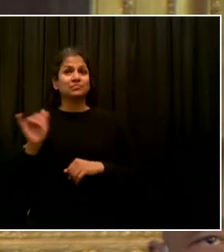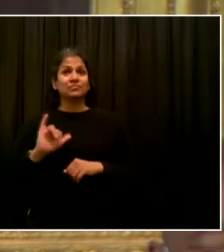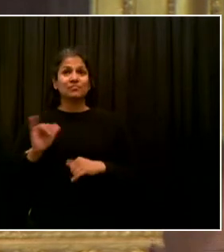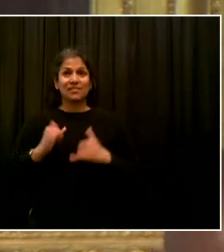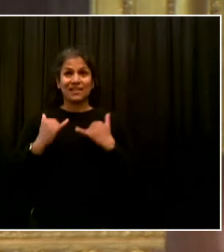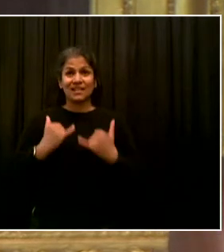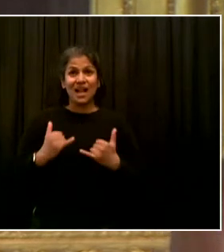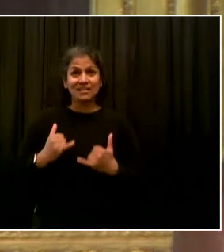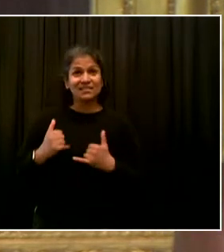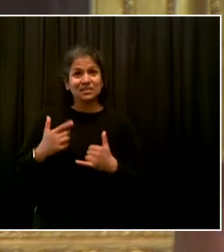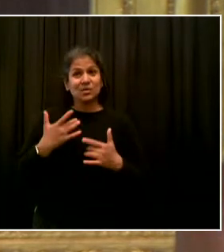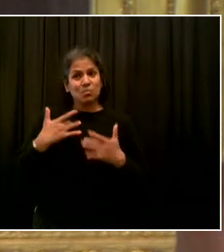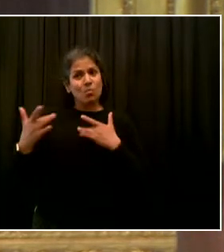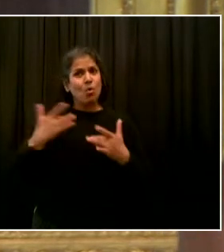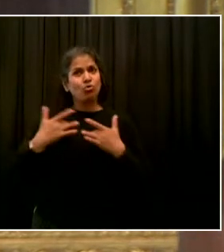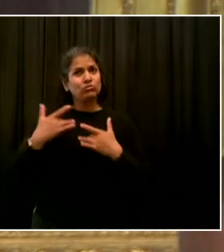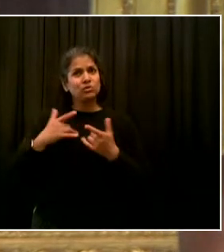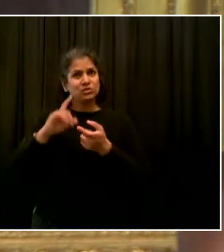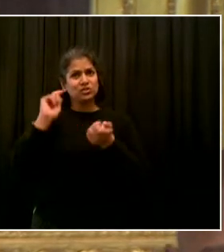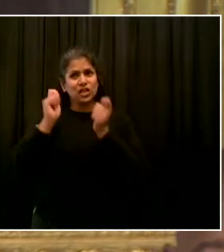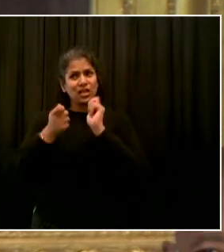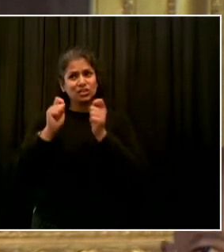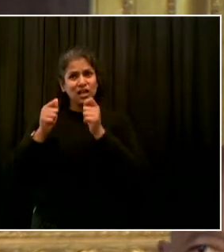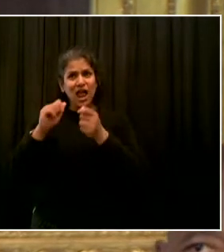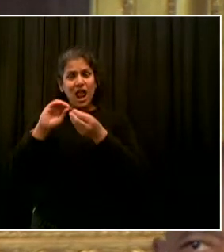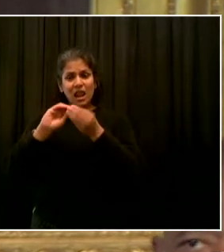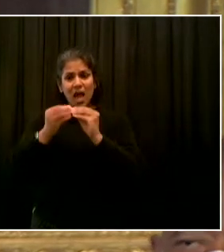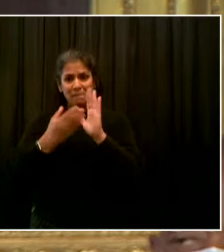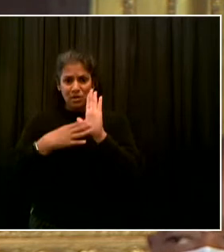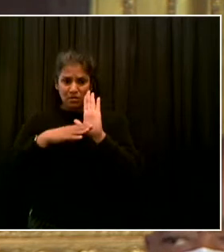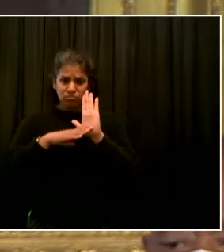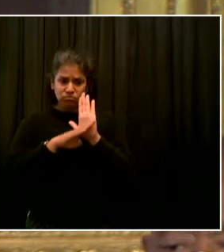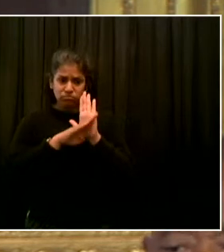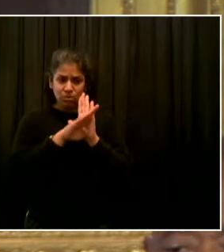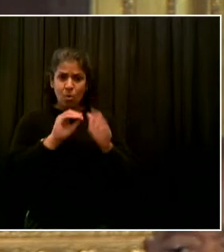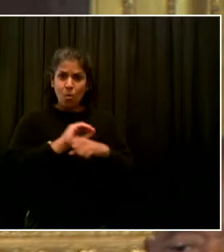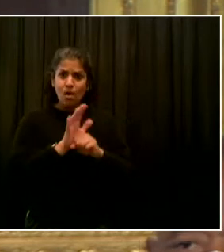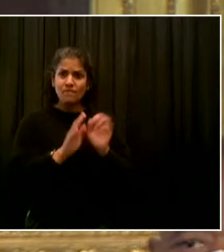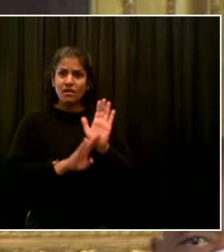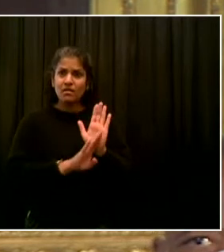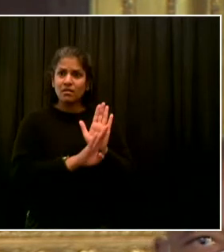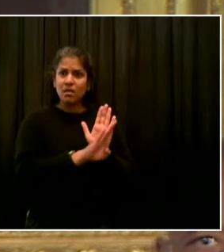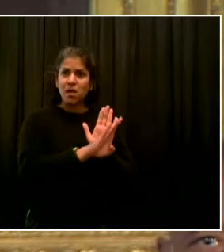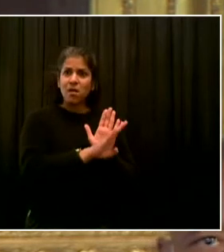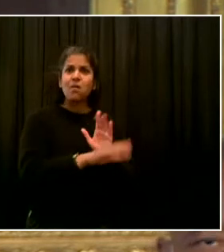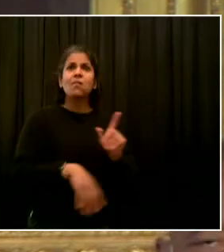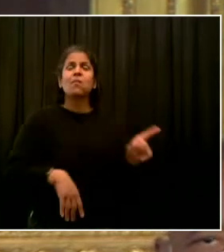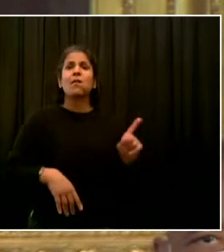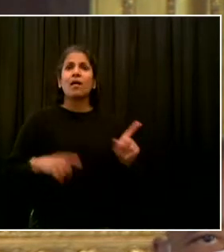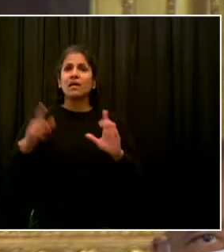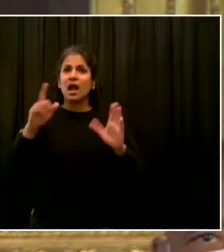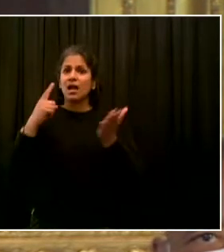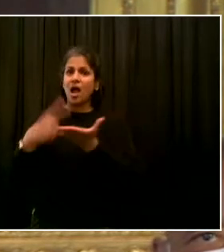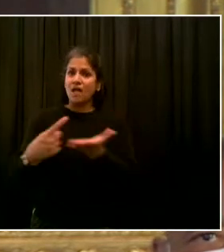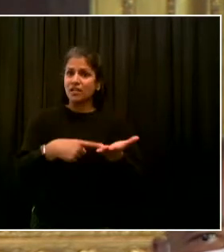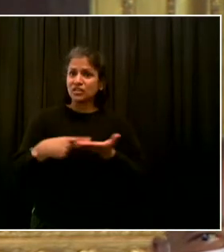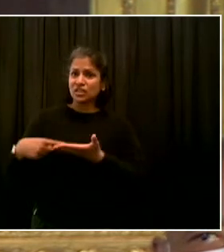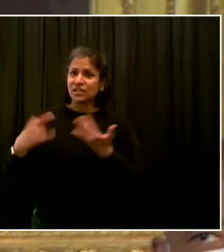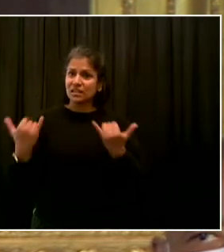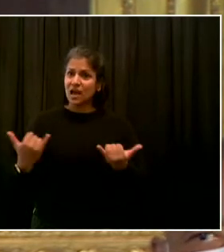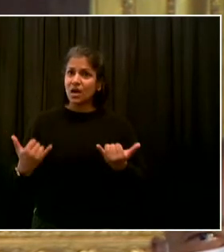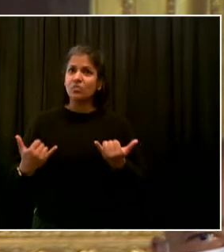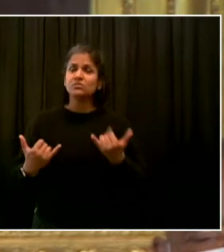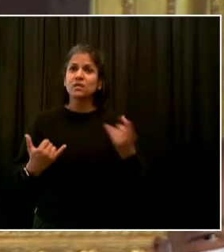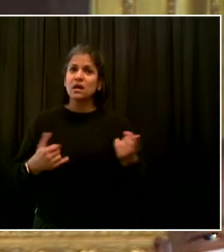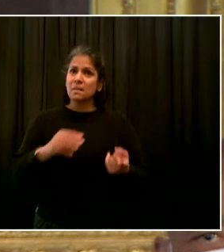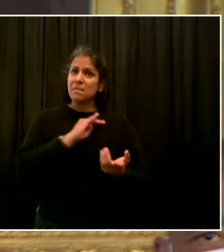our data, we may, quote, be having this conversation again. And the mayor made this point well. We are making